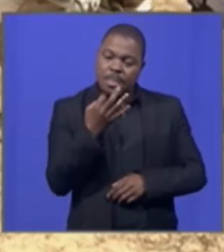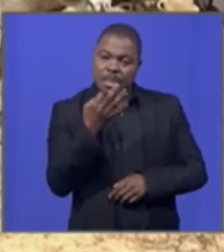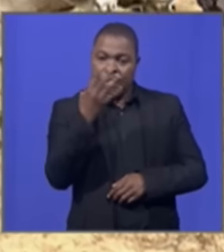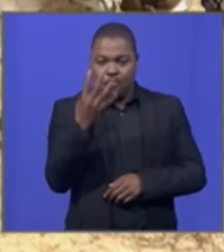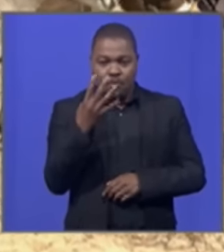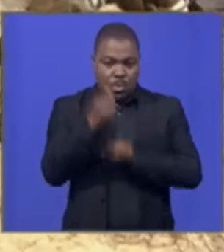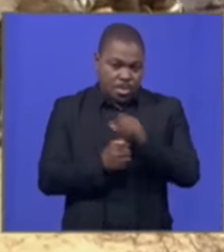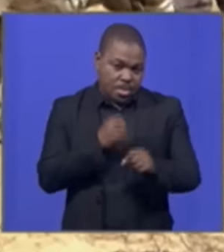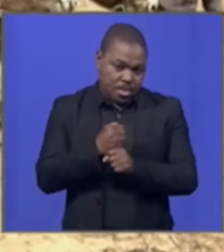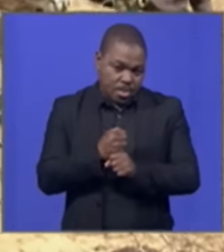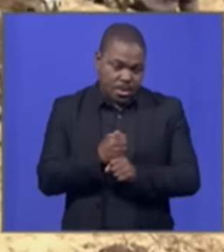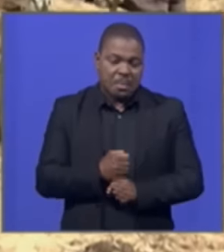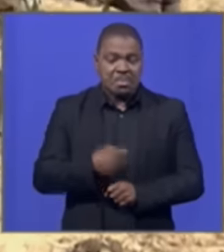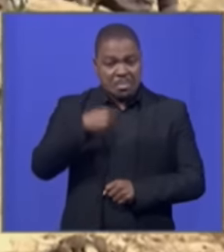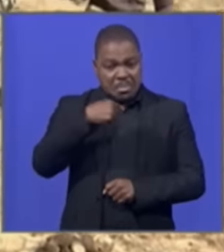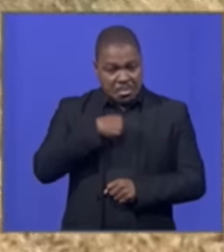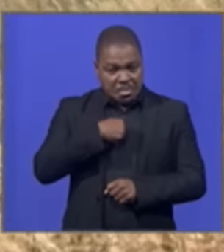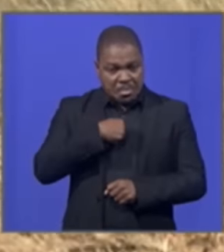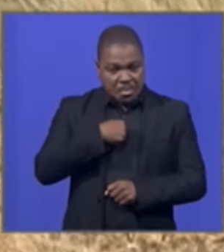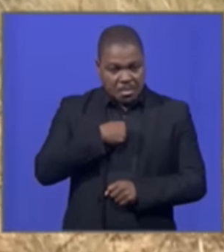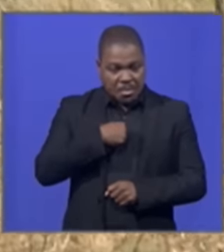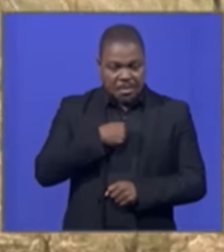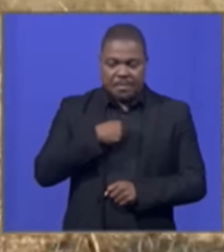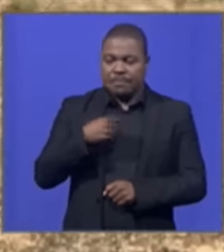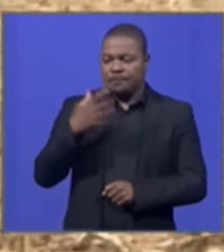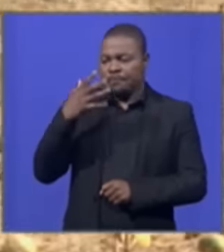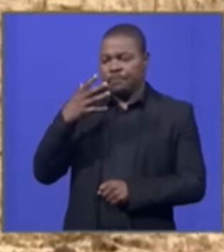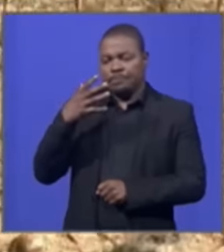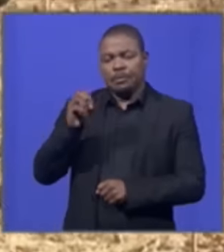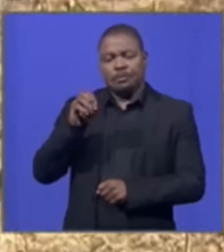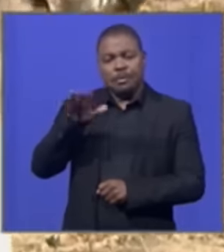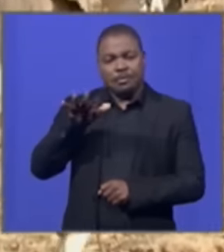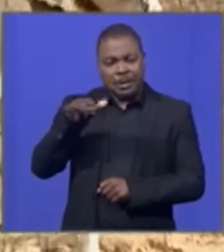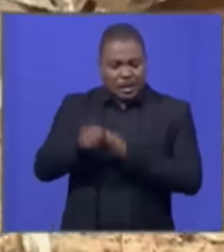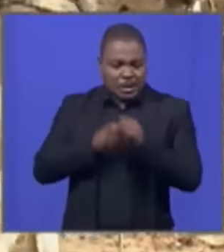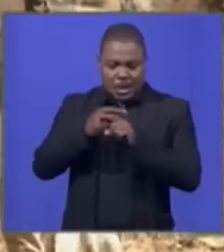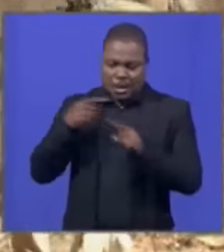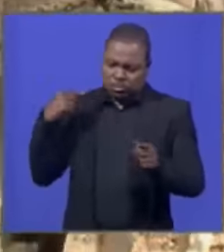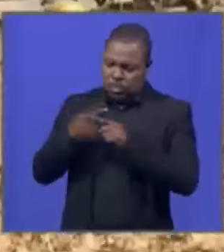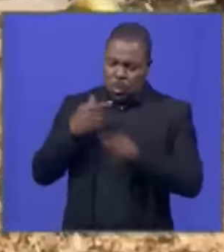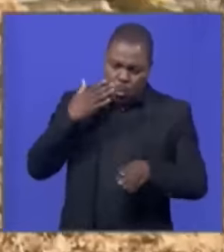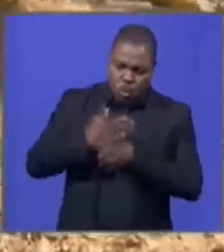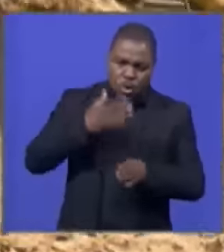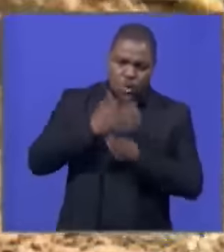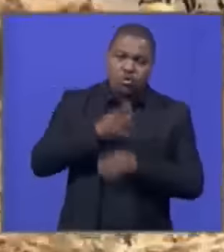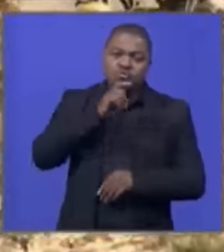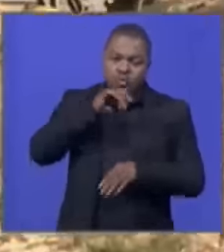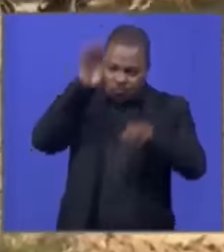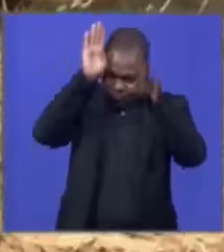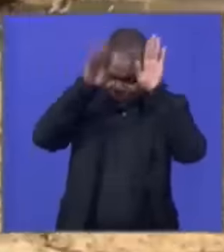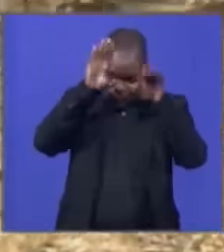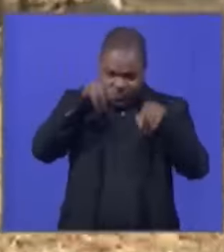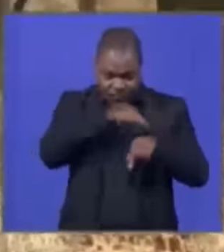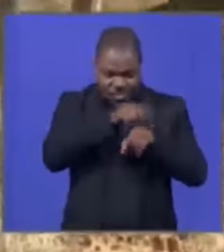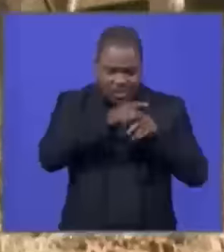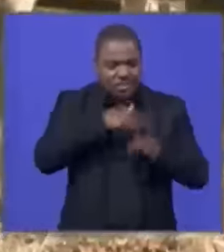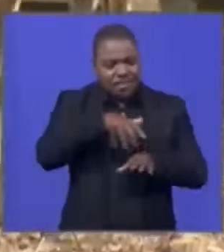34 ke na le dingwaga di le 50 ke ntse ke le molemirui mme ke dirisa ditonki go ka lema